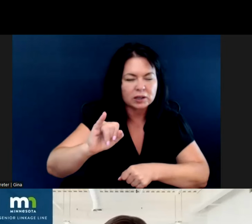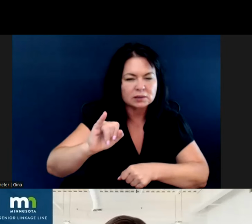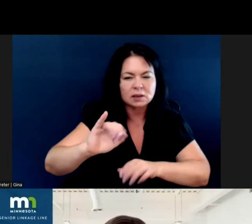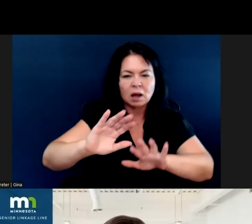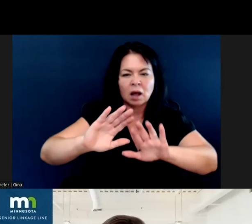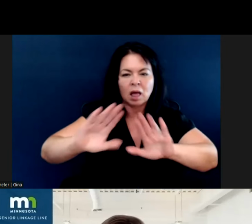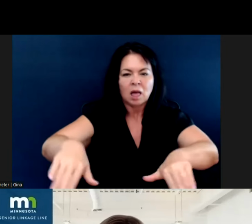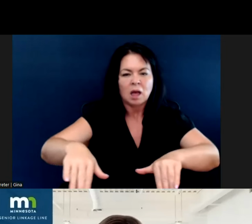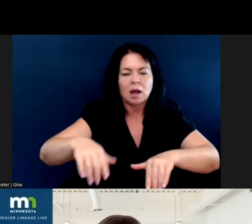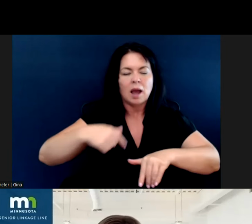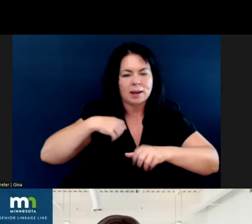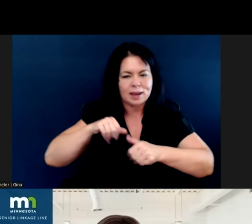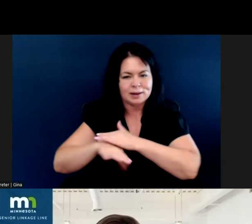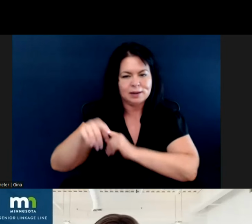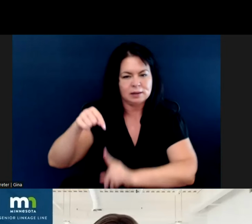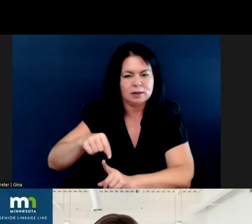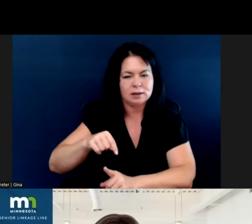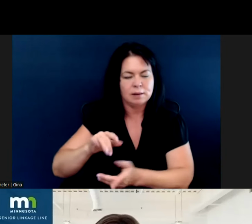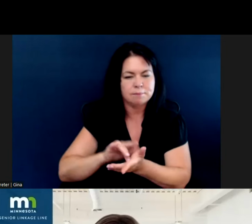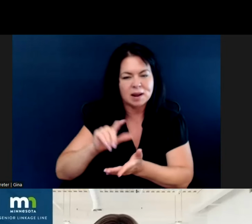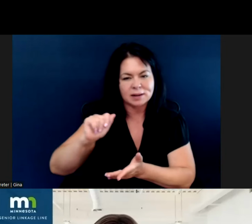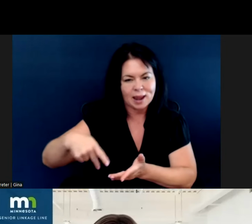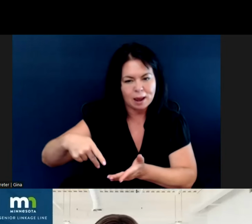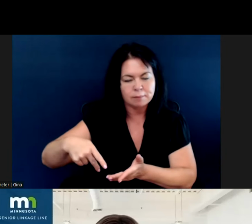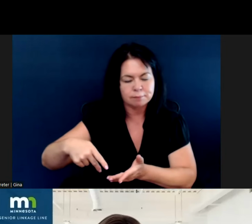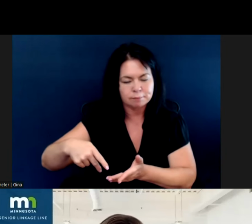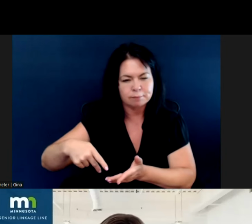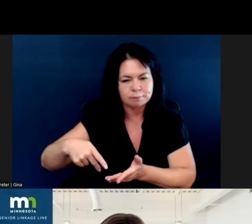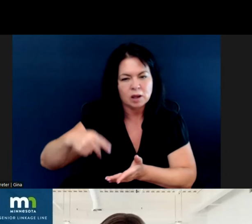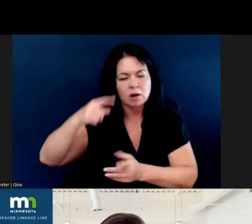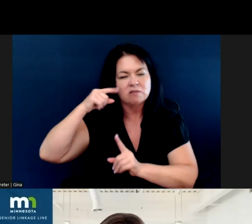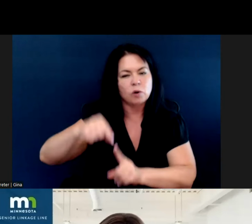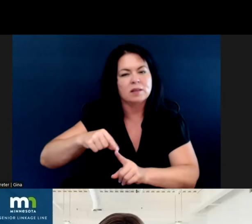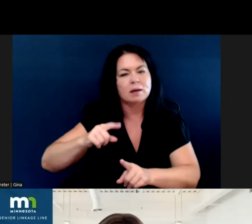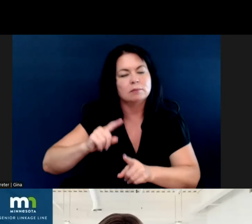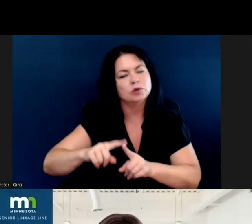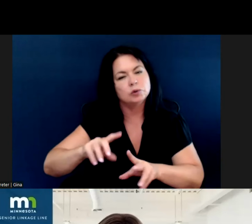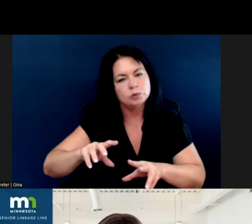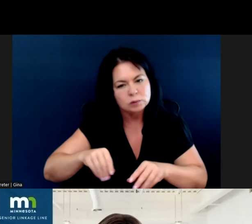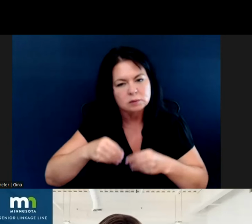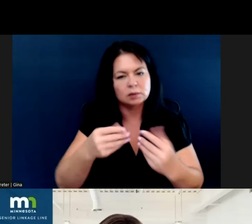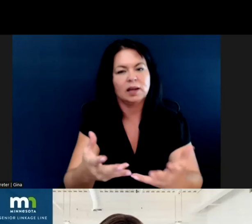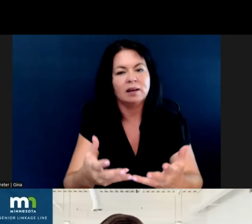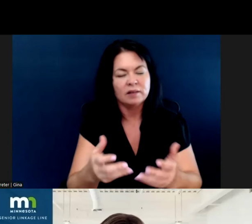opportunity to enroll in a Medigap policy without being subject to a health screening.